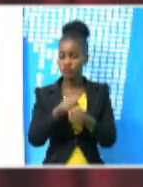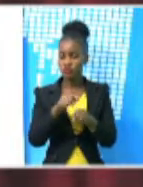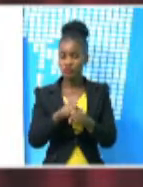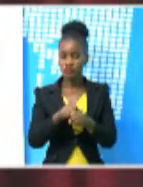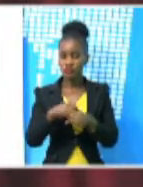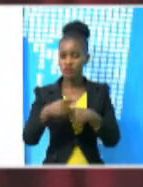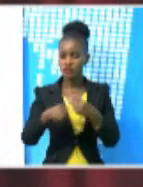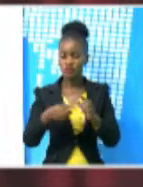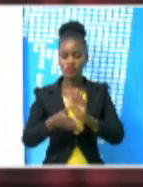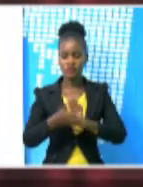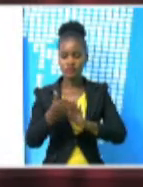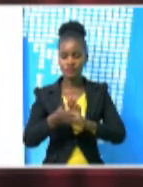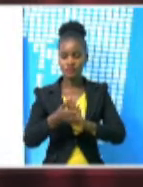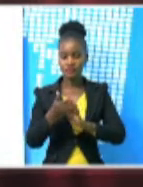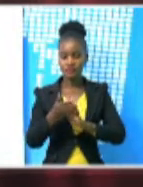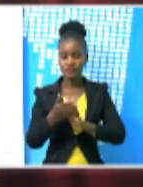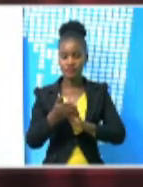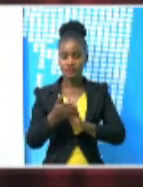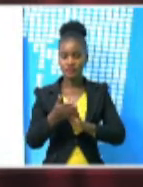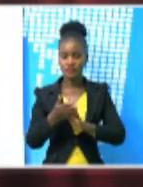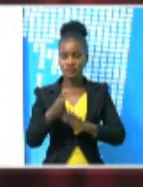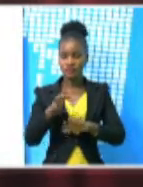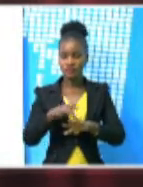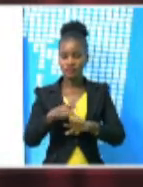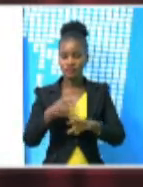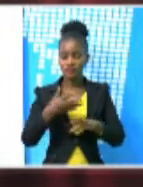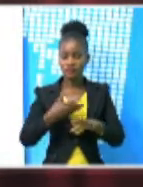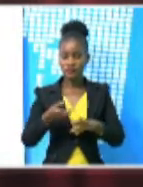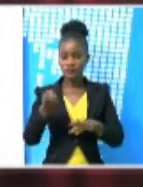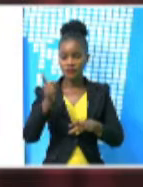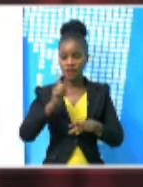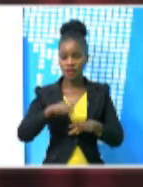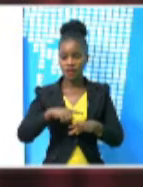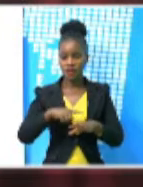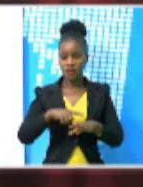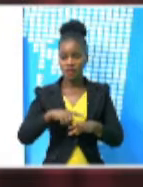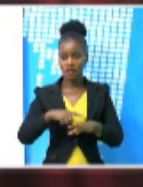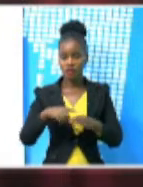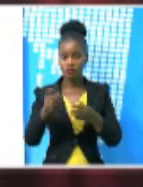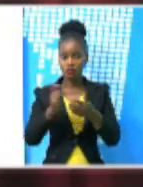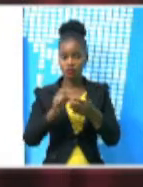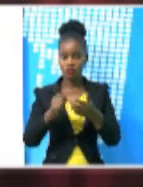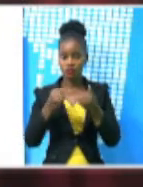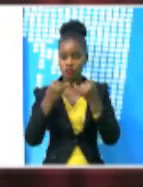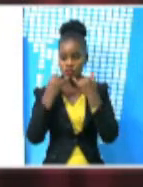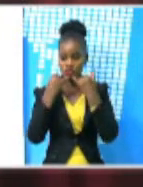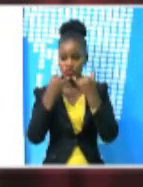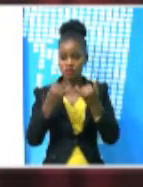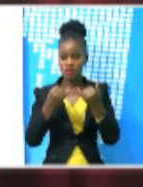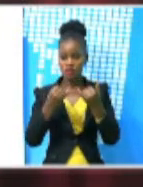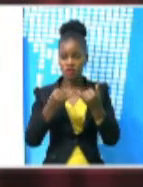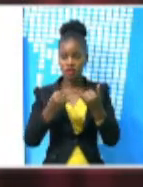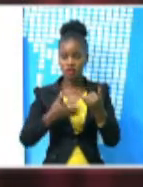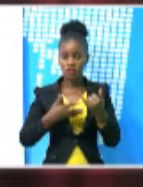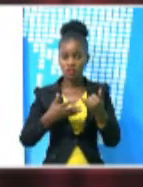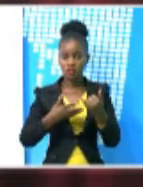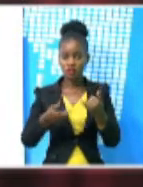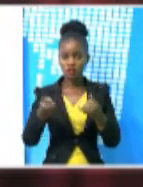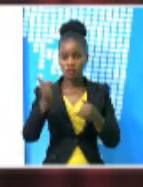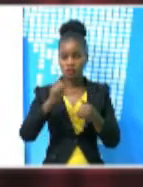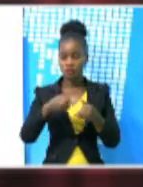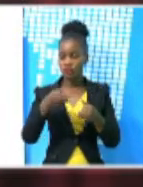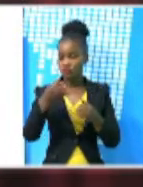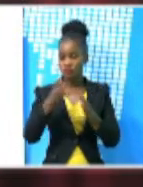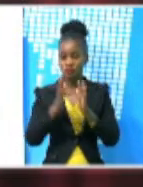first. That's, you have the COAX, you have SADC, we have the countries of the Maghreb